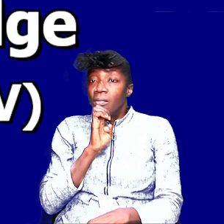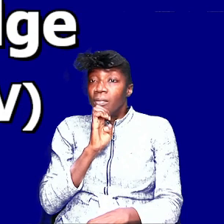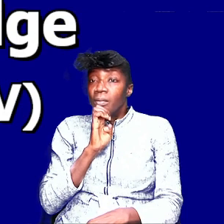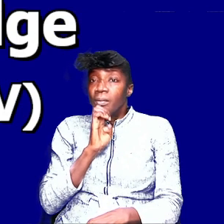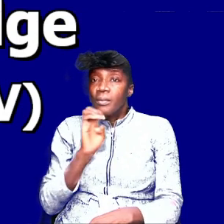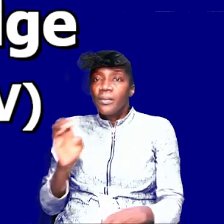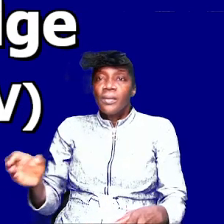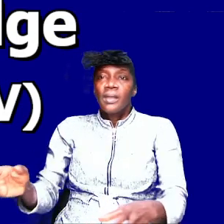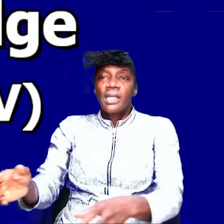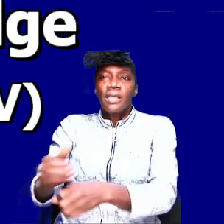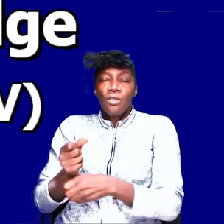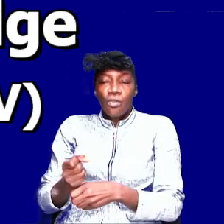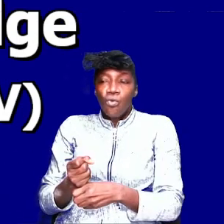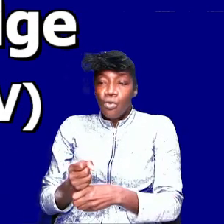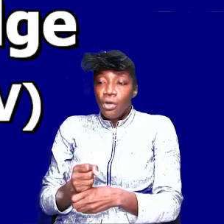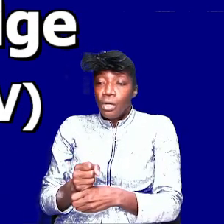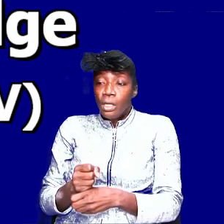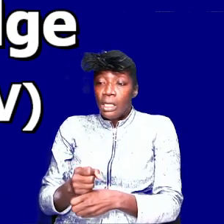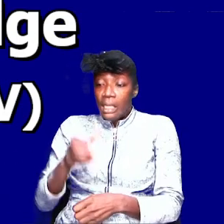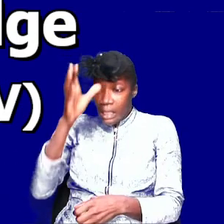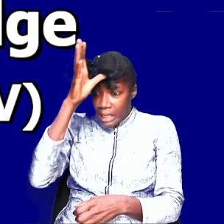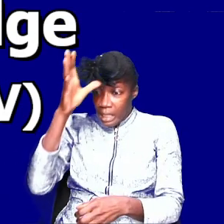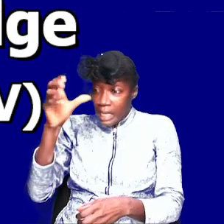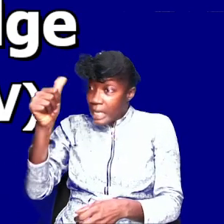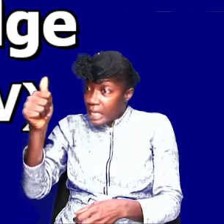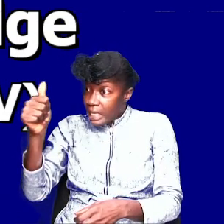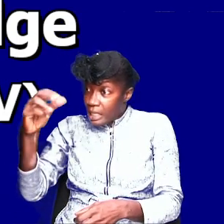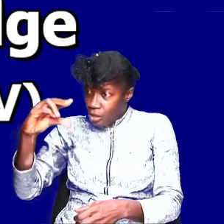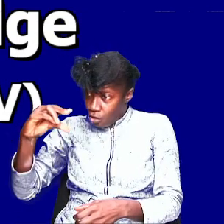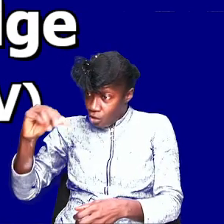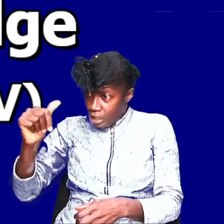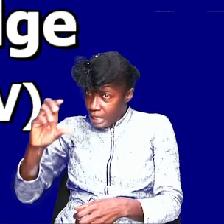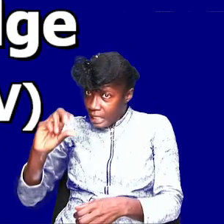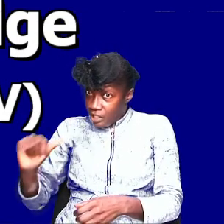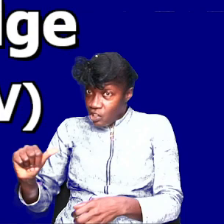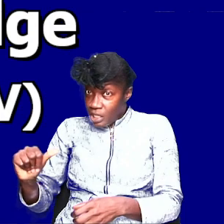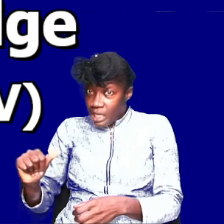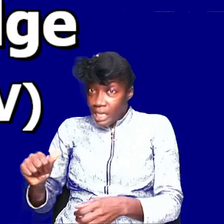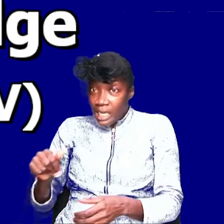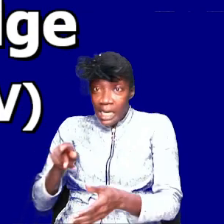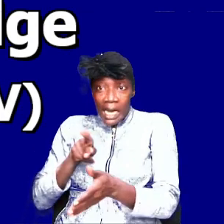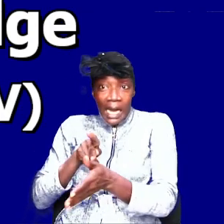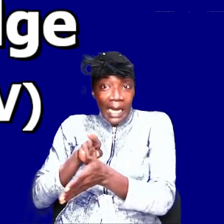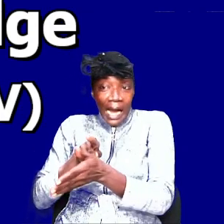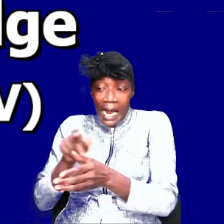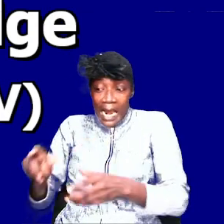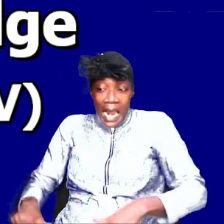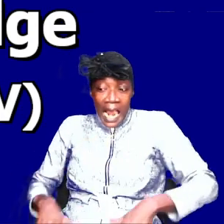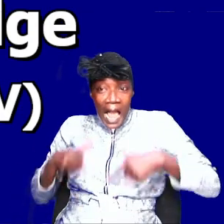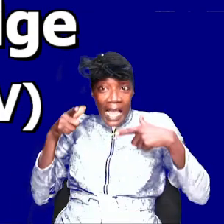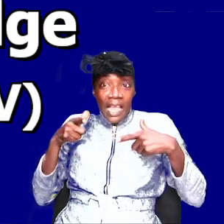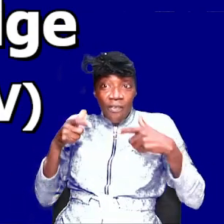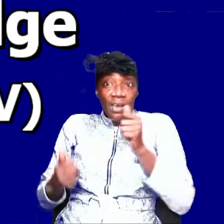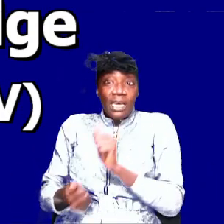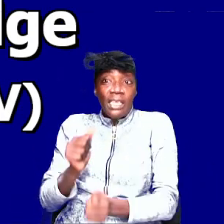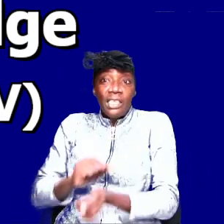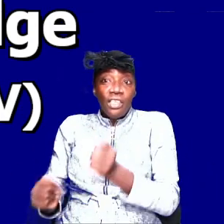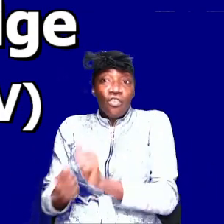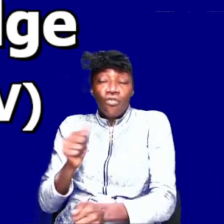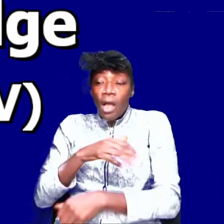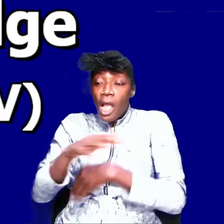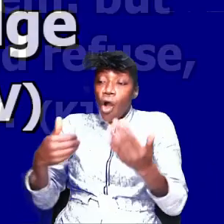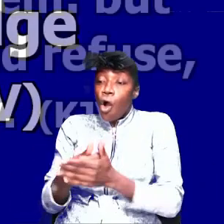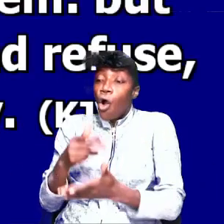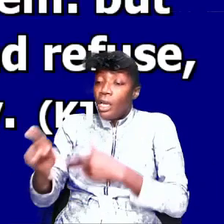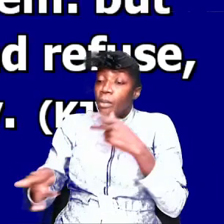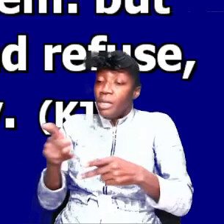took Agag, the king of the Amalekites, alive, and utterly destroyed all the people with the edge of the